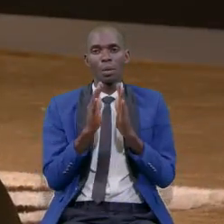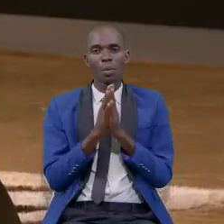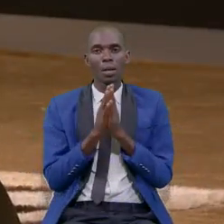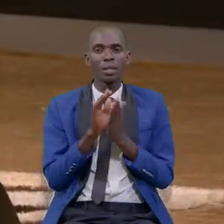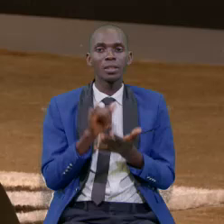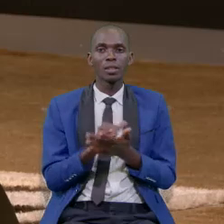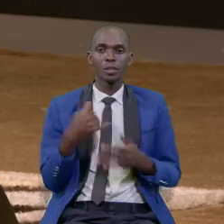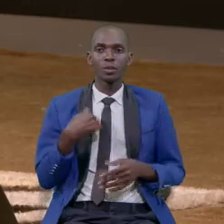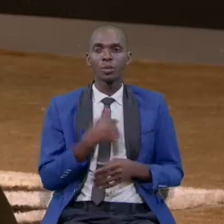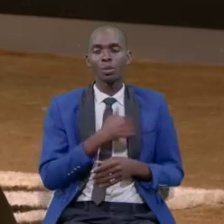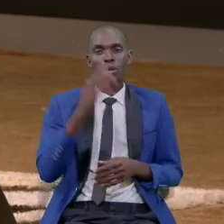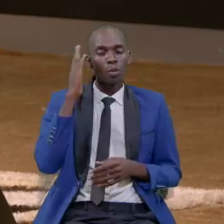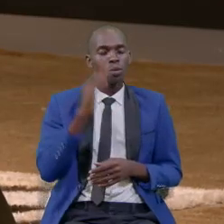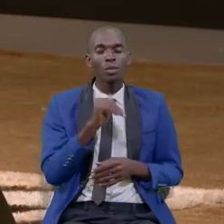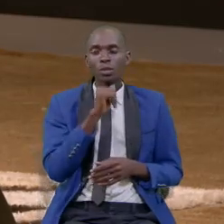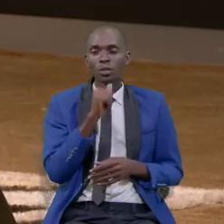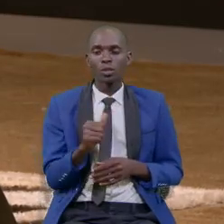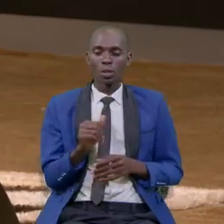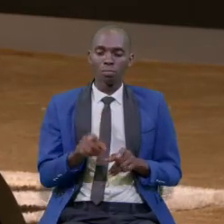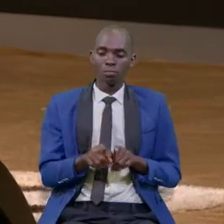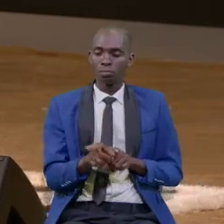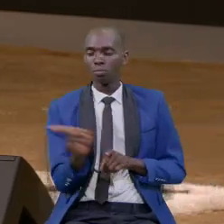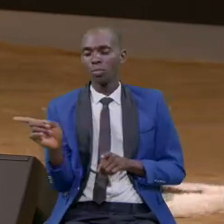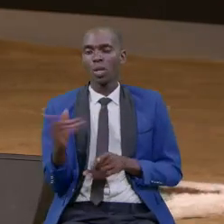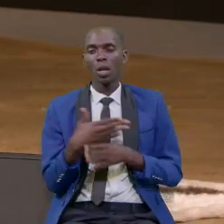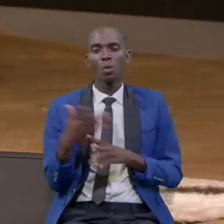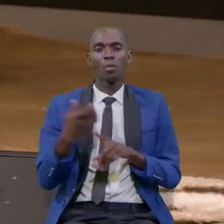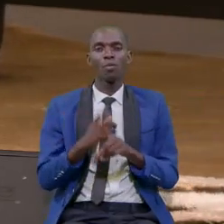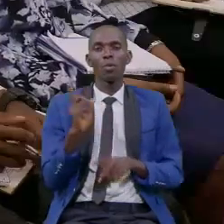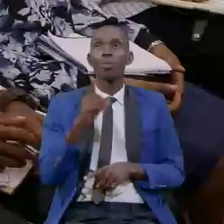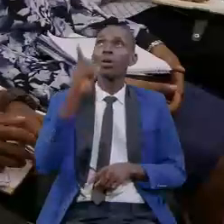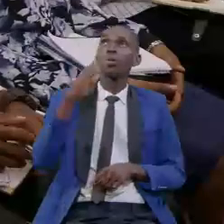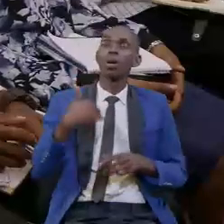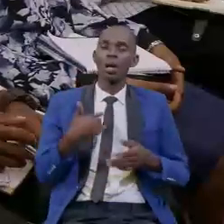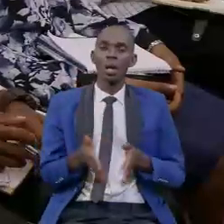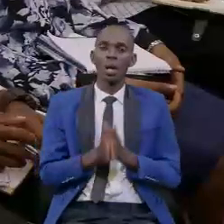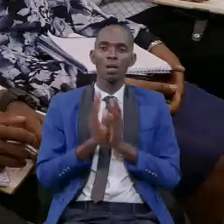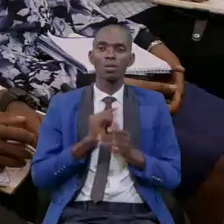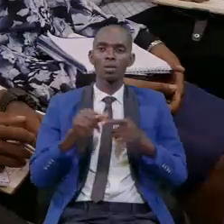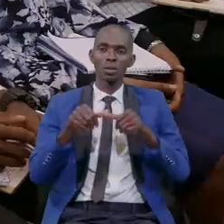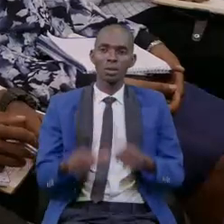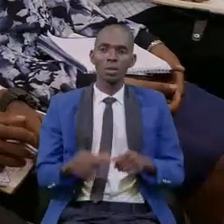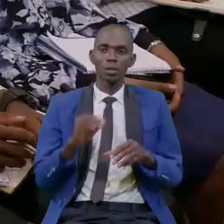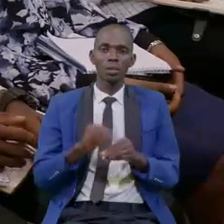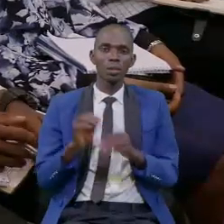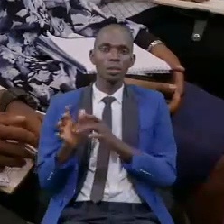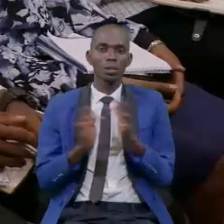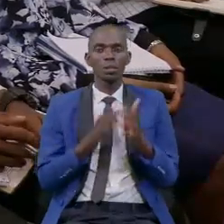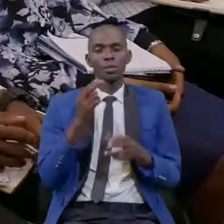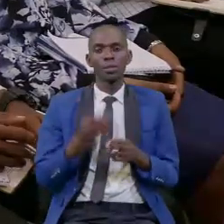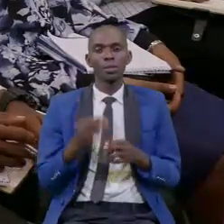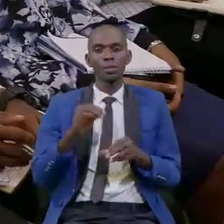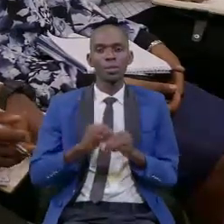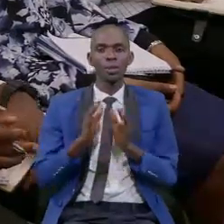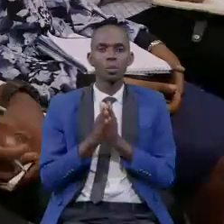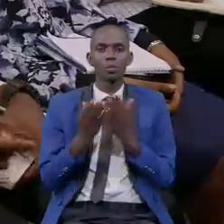will not leave the place where the Lord has put us in Jesus' name. It tells us in